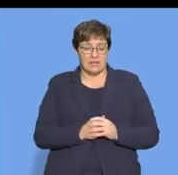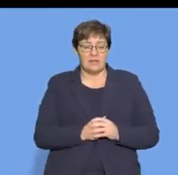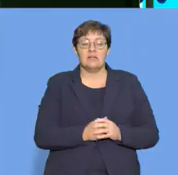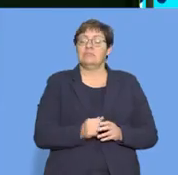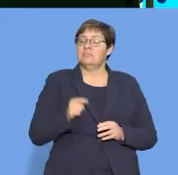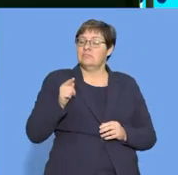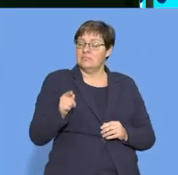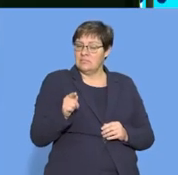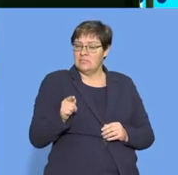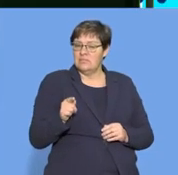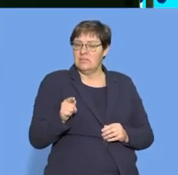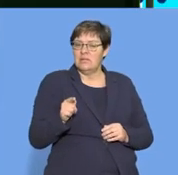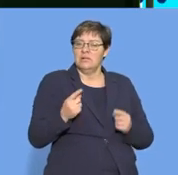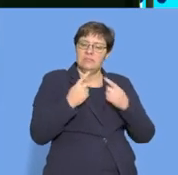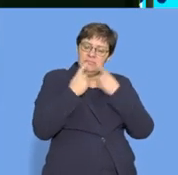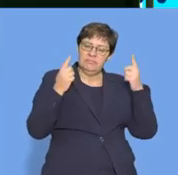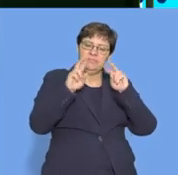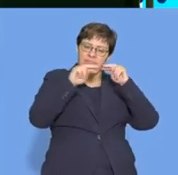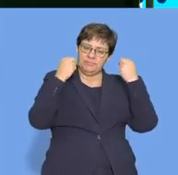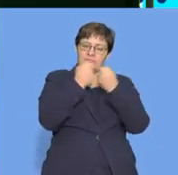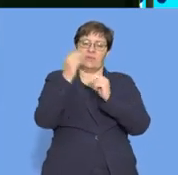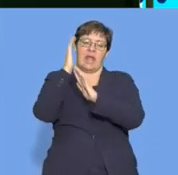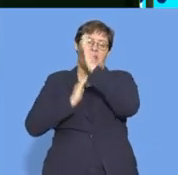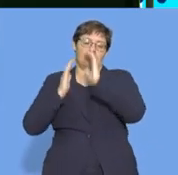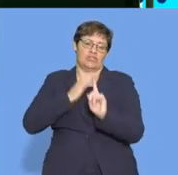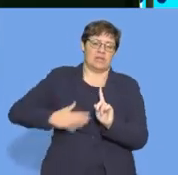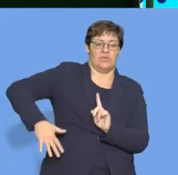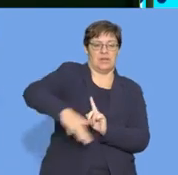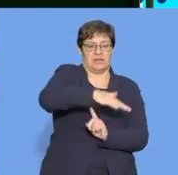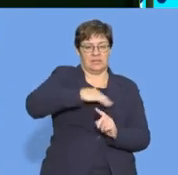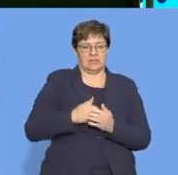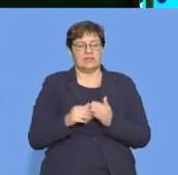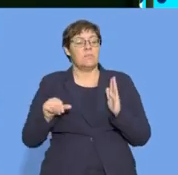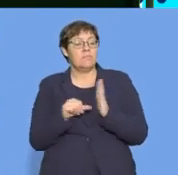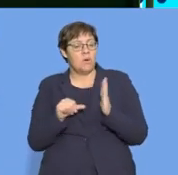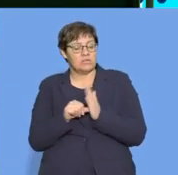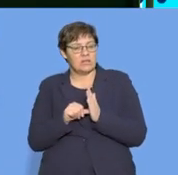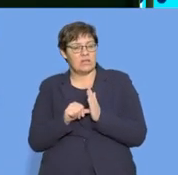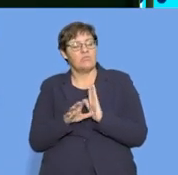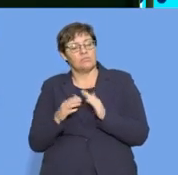that the Cradle of Humankind has been declared a national heritage site. So it's